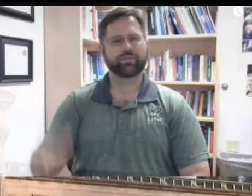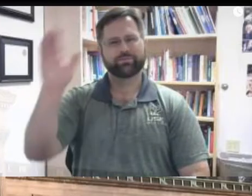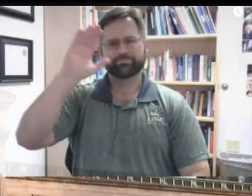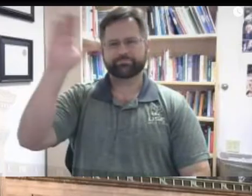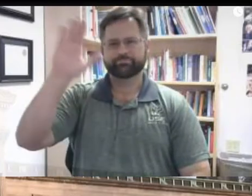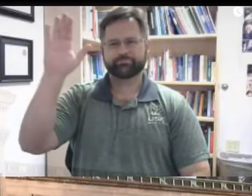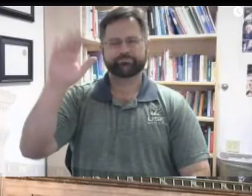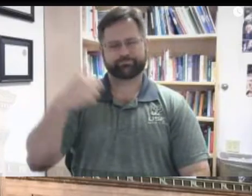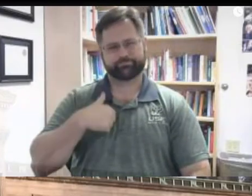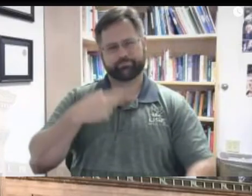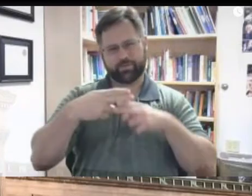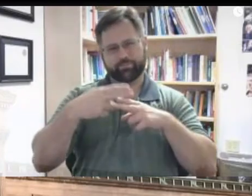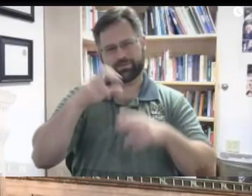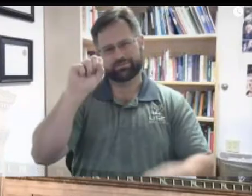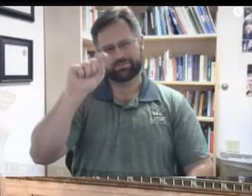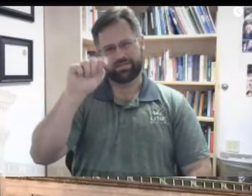Thank